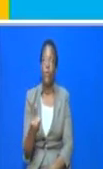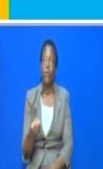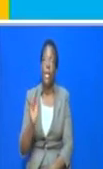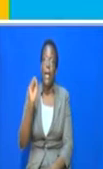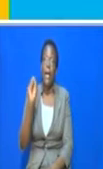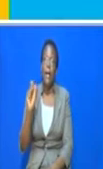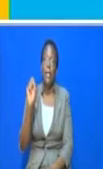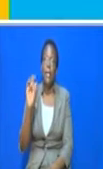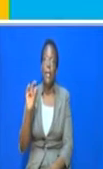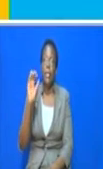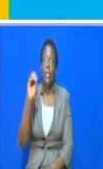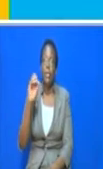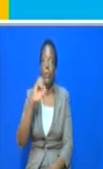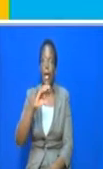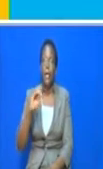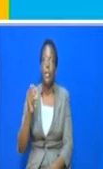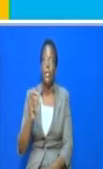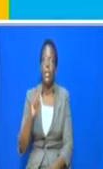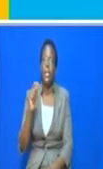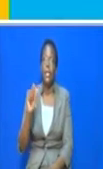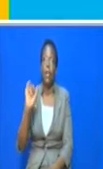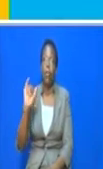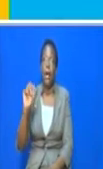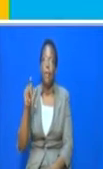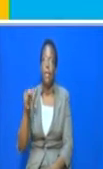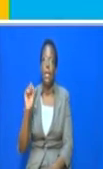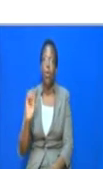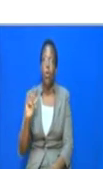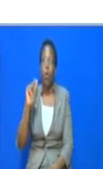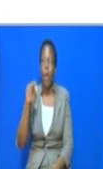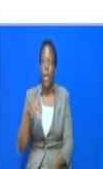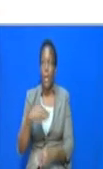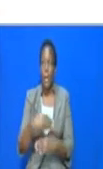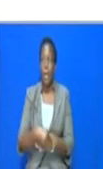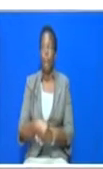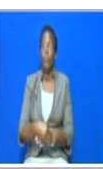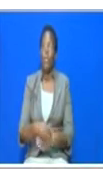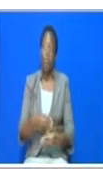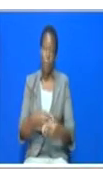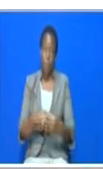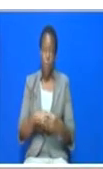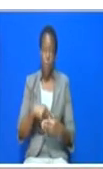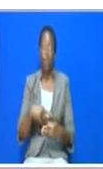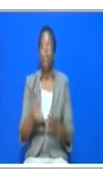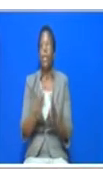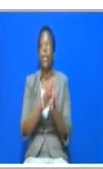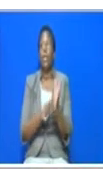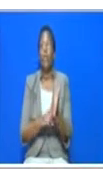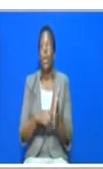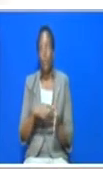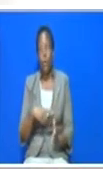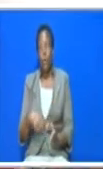endings of adjectives. But before we go to the lesson, let's look at the